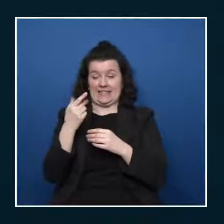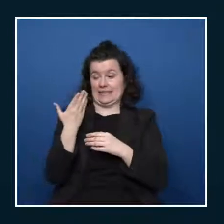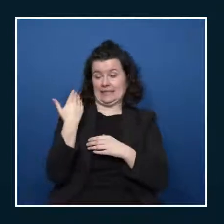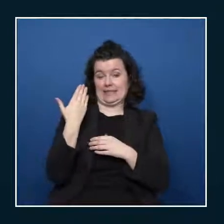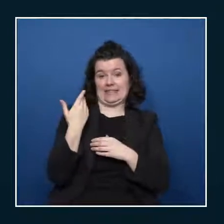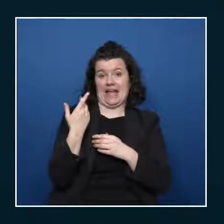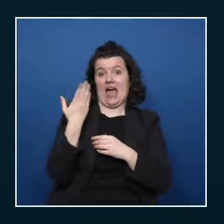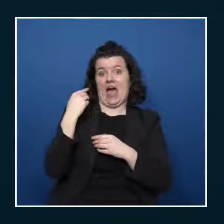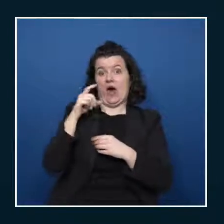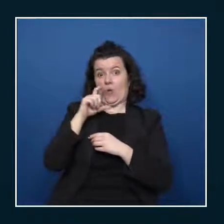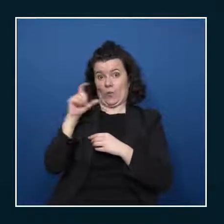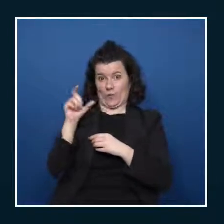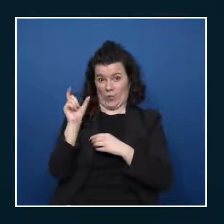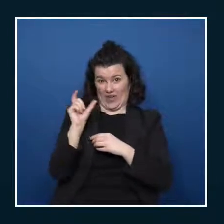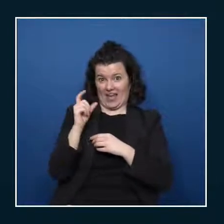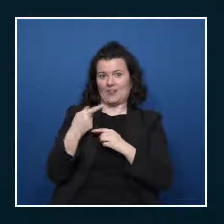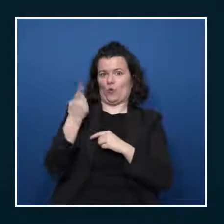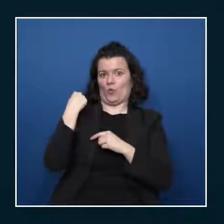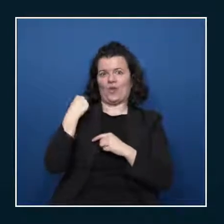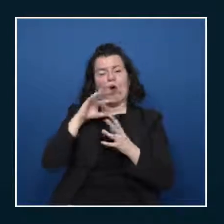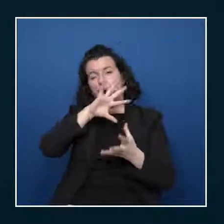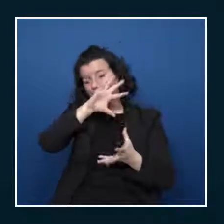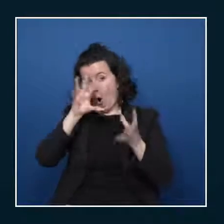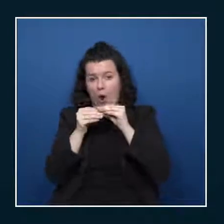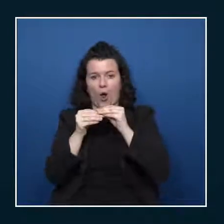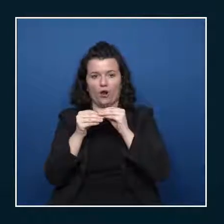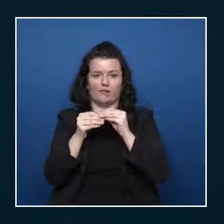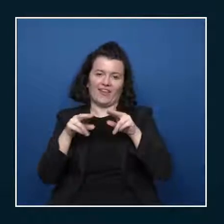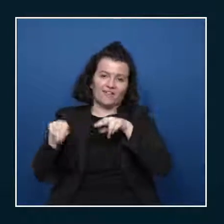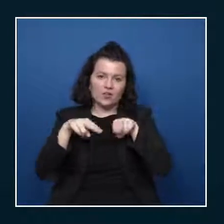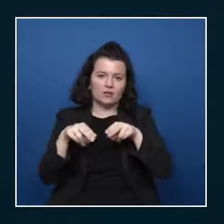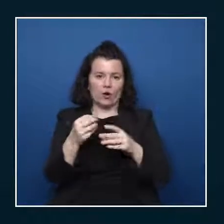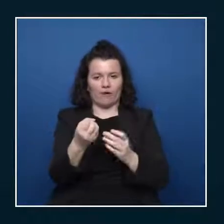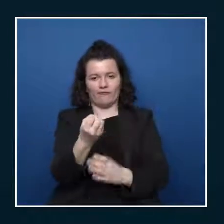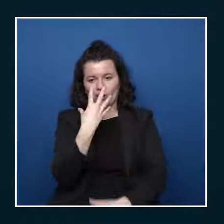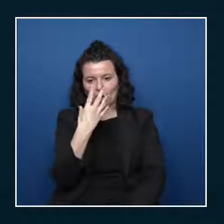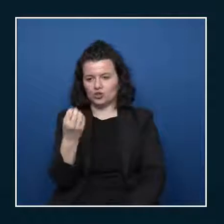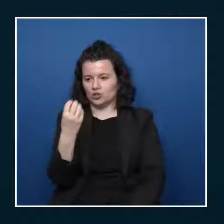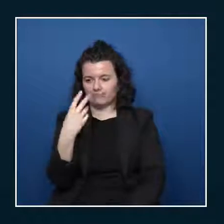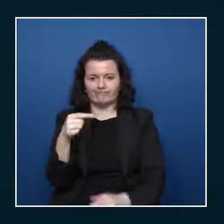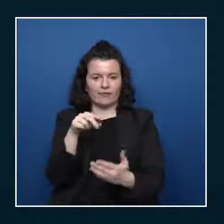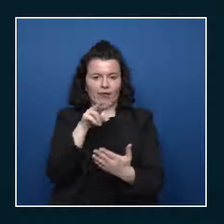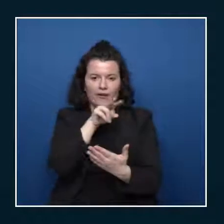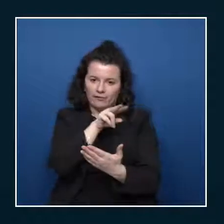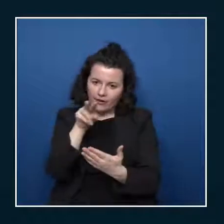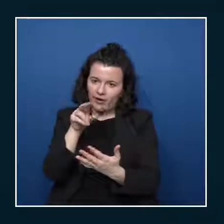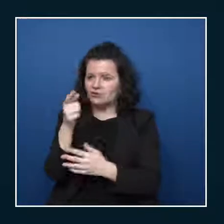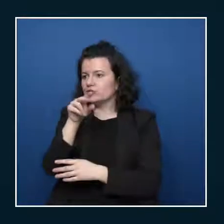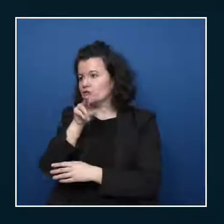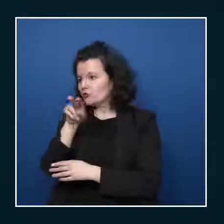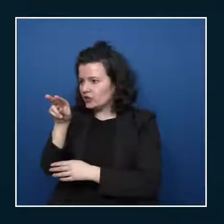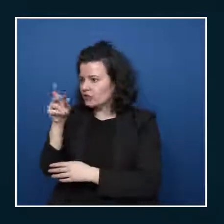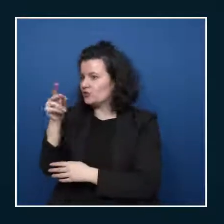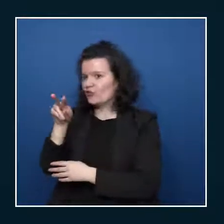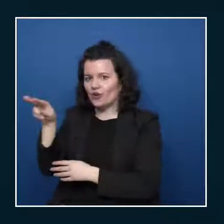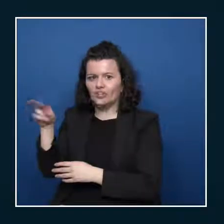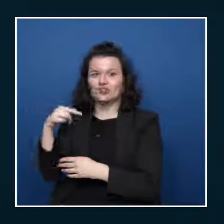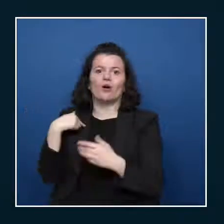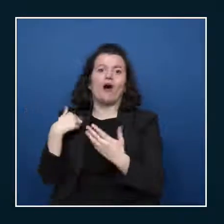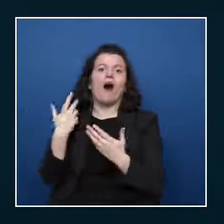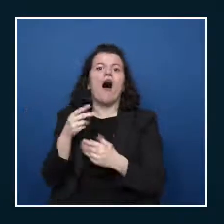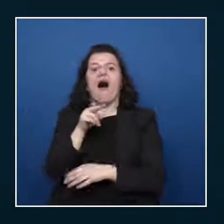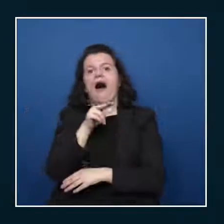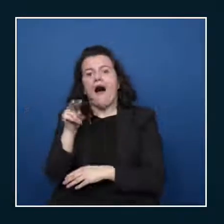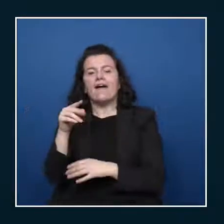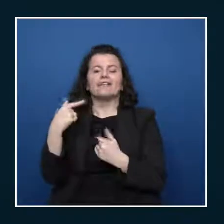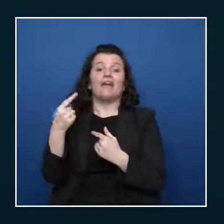have to watch them, like all of them. Well, as many as we can that we think are gonna make news, so that we can say something smart